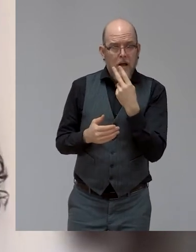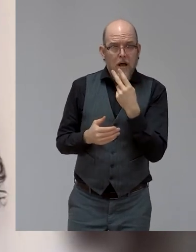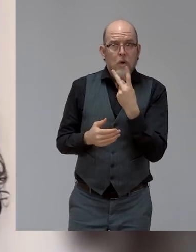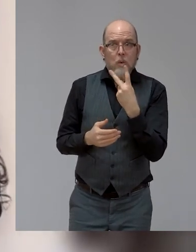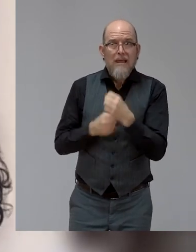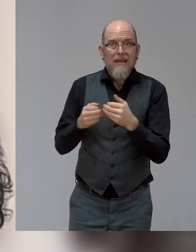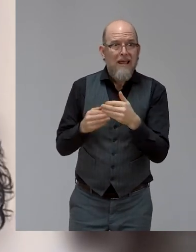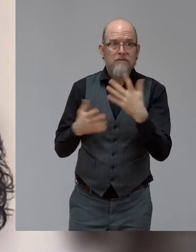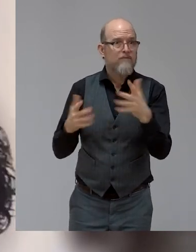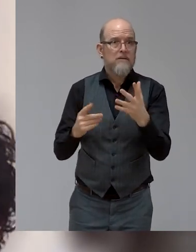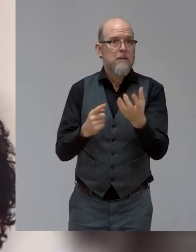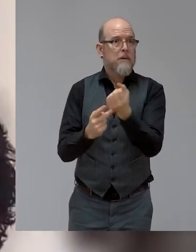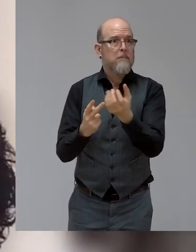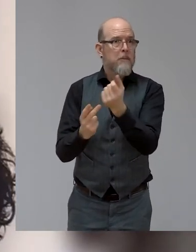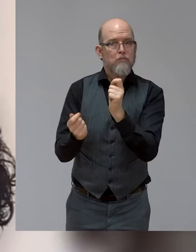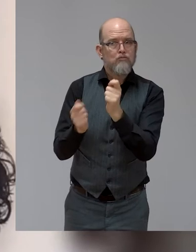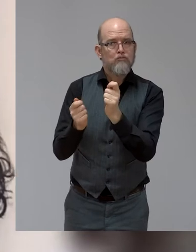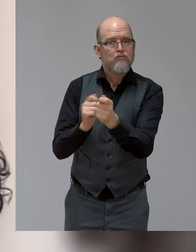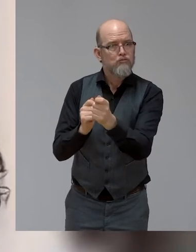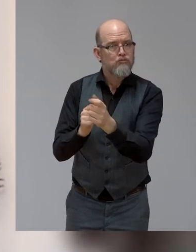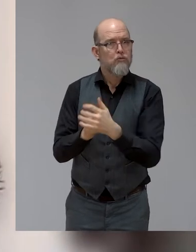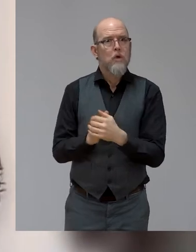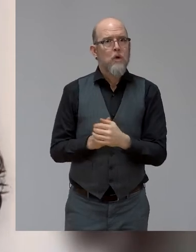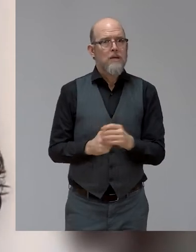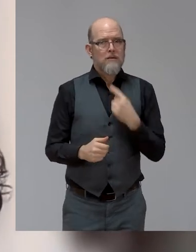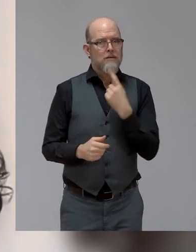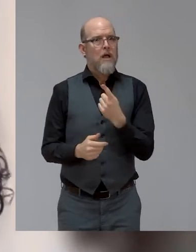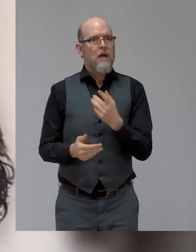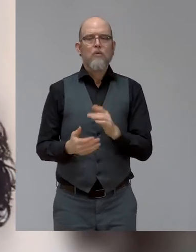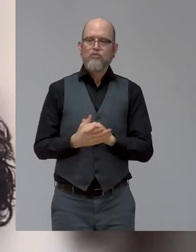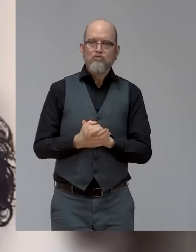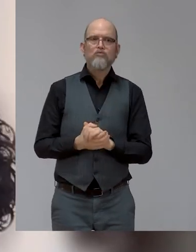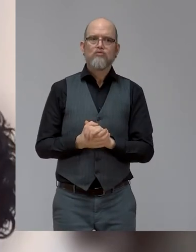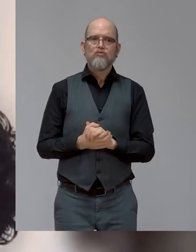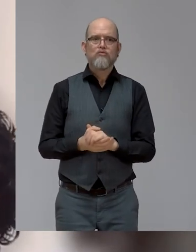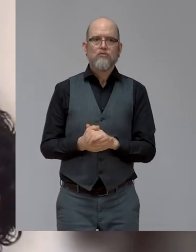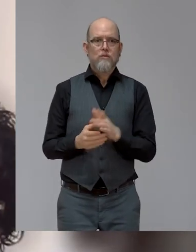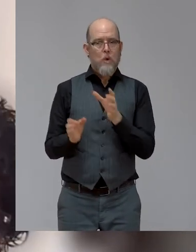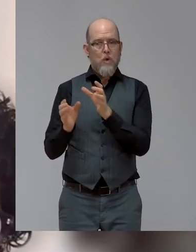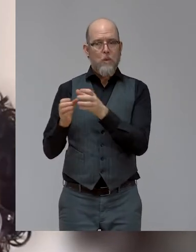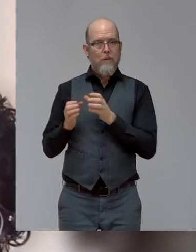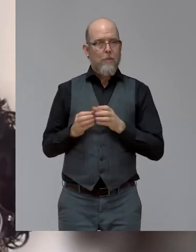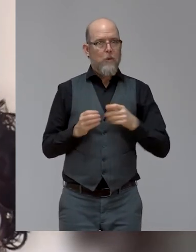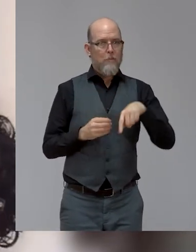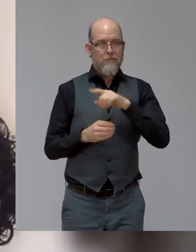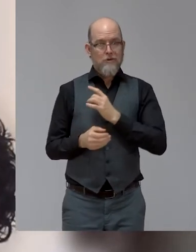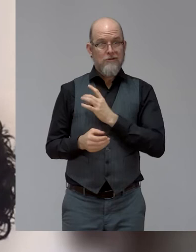It's been actually quite reassuring to see how every stakeholder back in Chile has